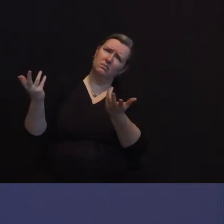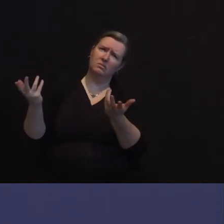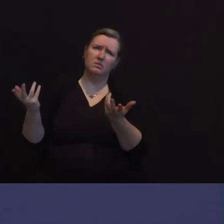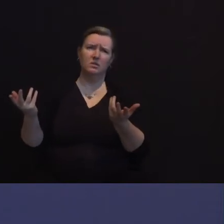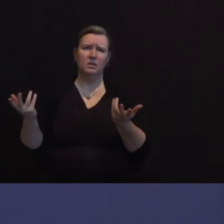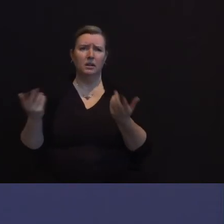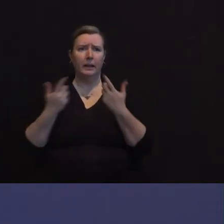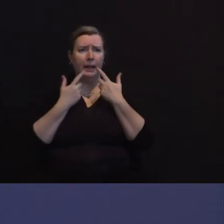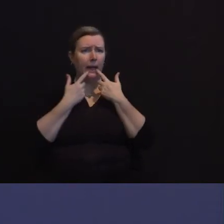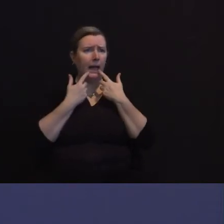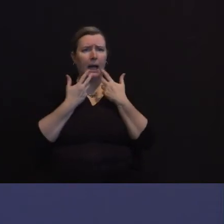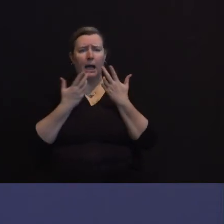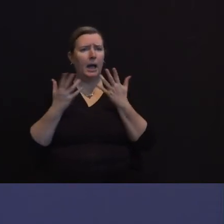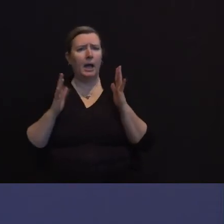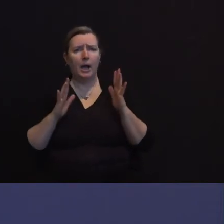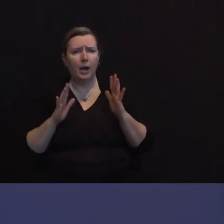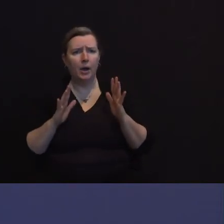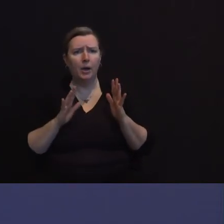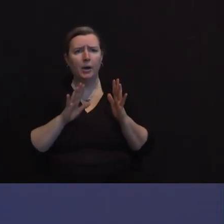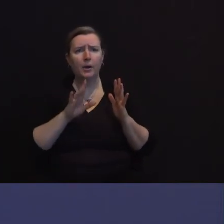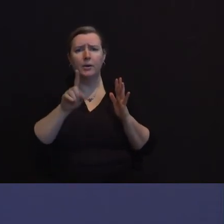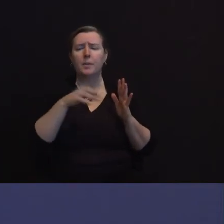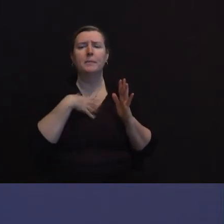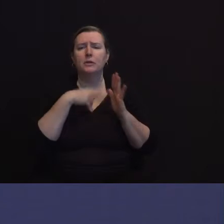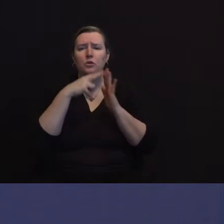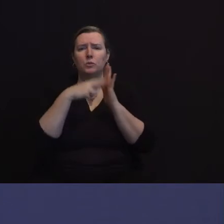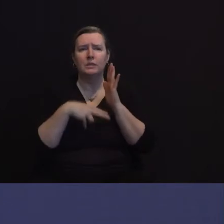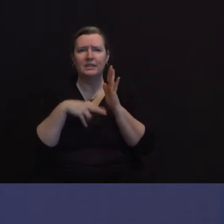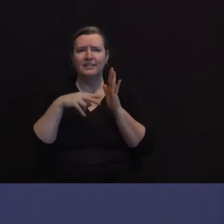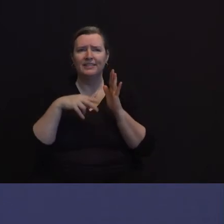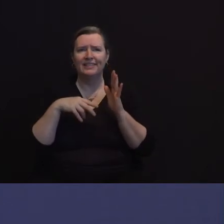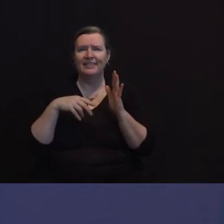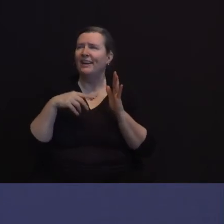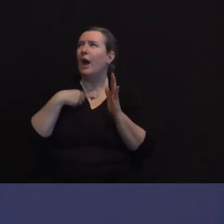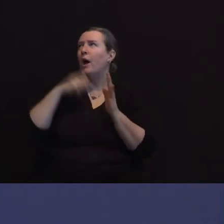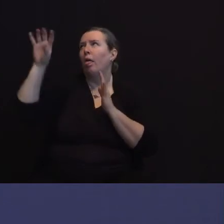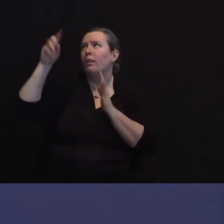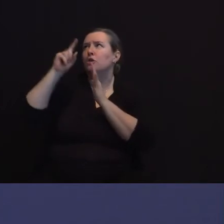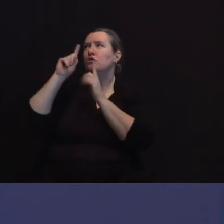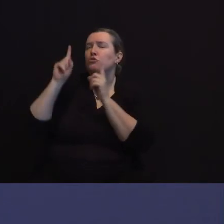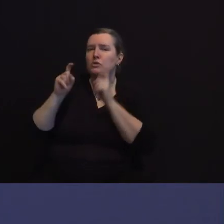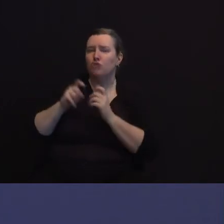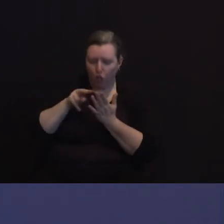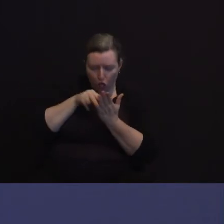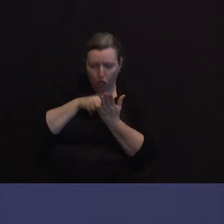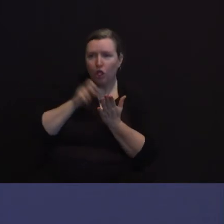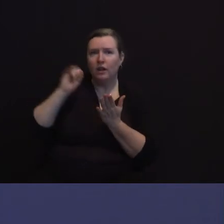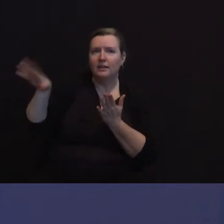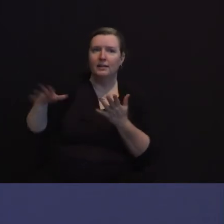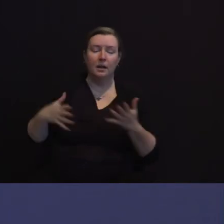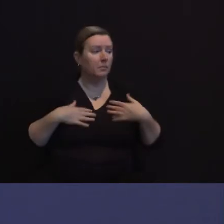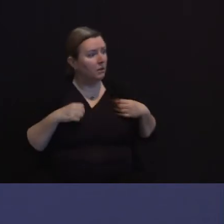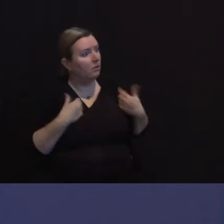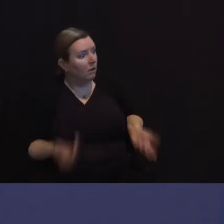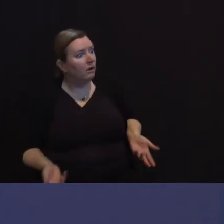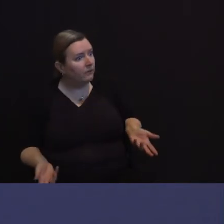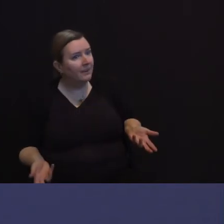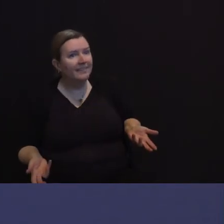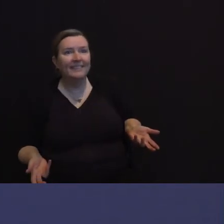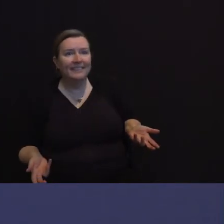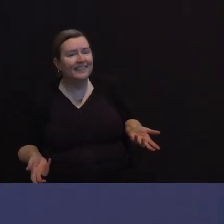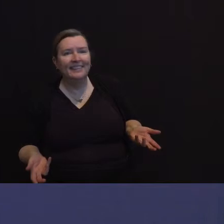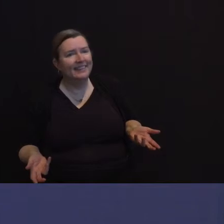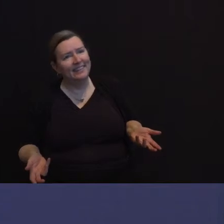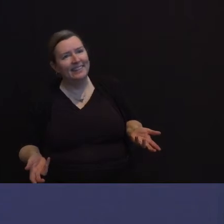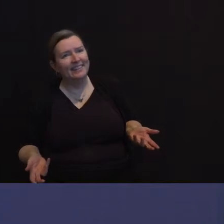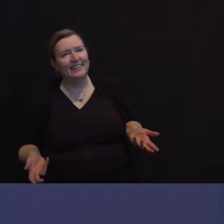in trouble reading here. Are they Now currently? you got a sense of how our life over here. Are they currently arranging